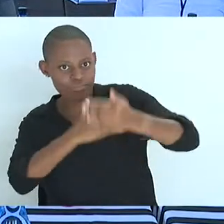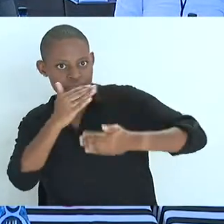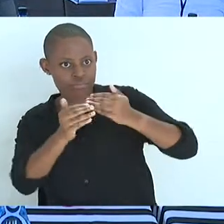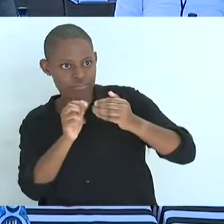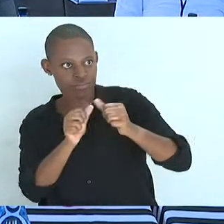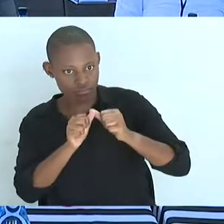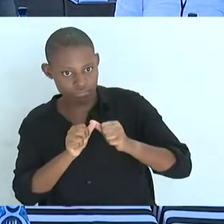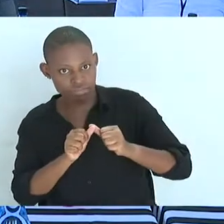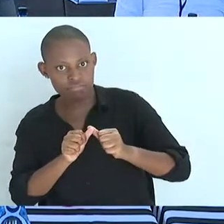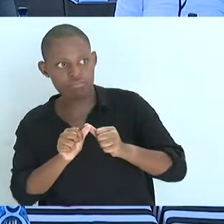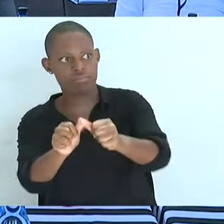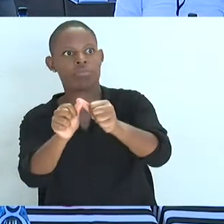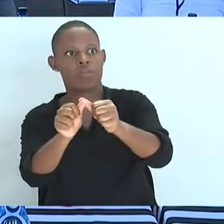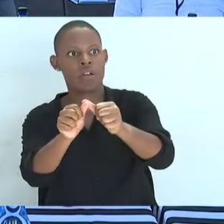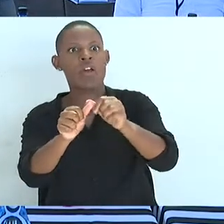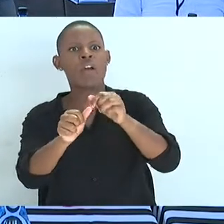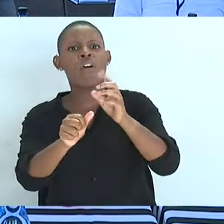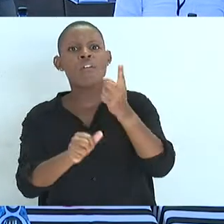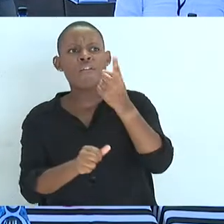for all.